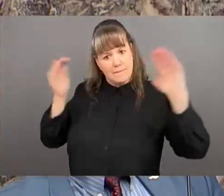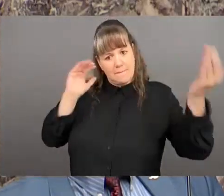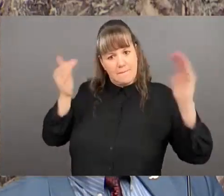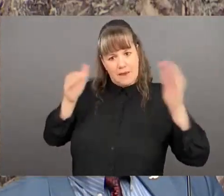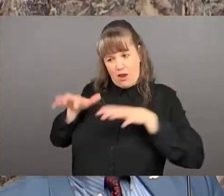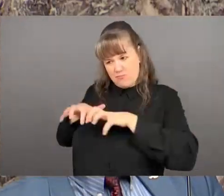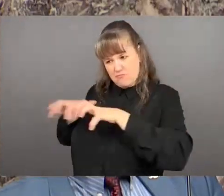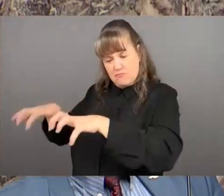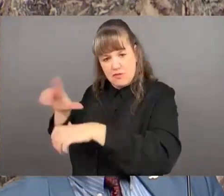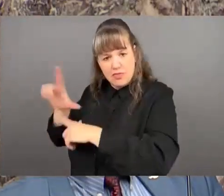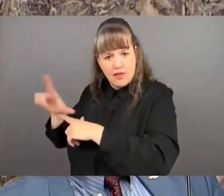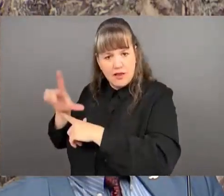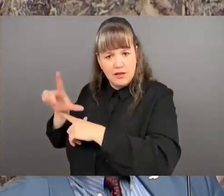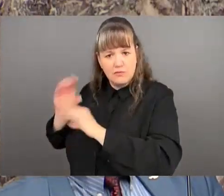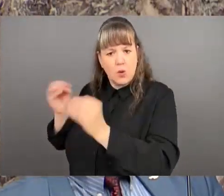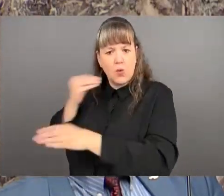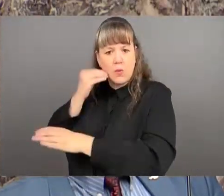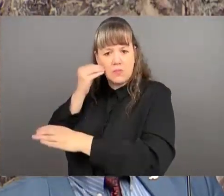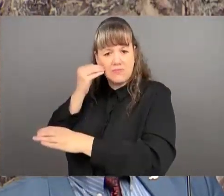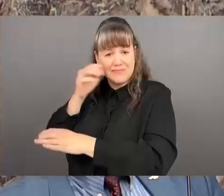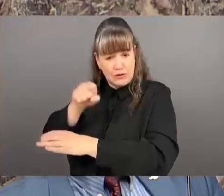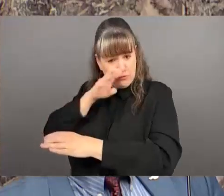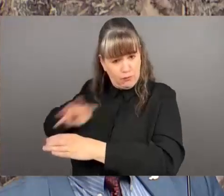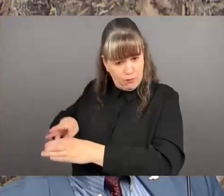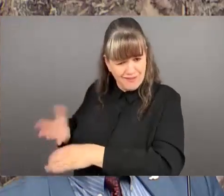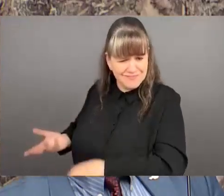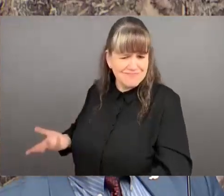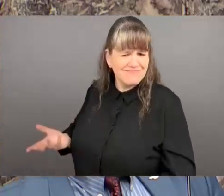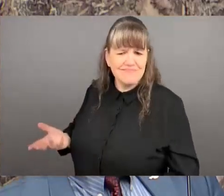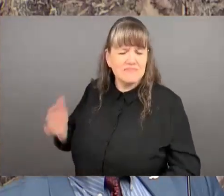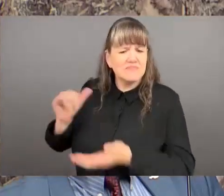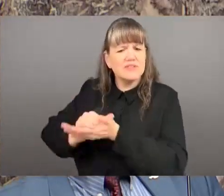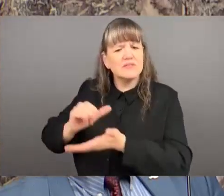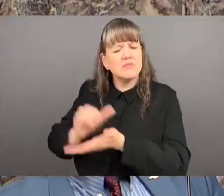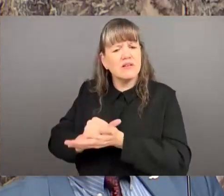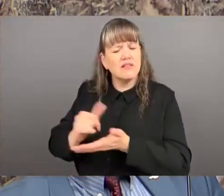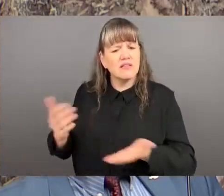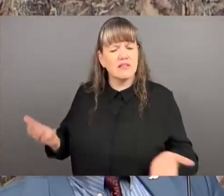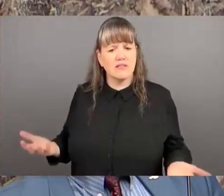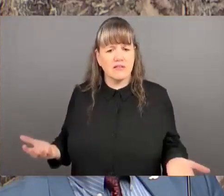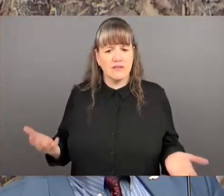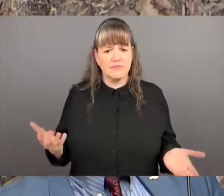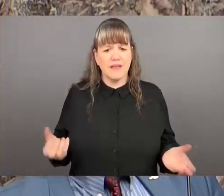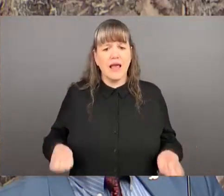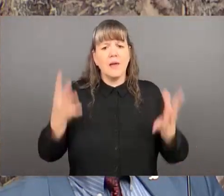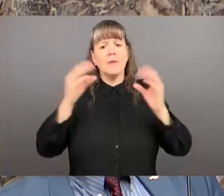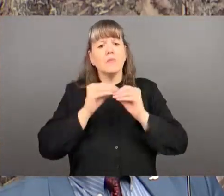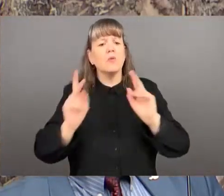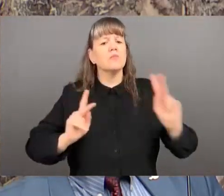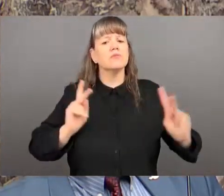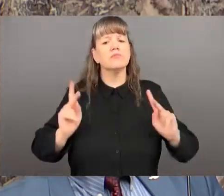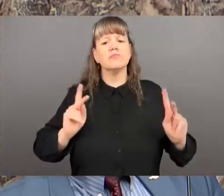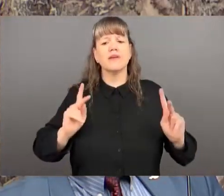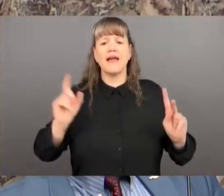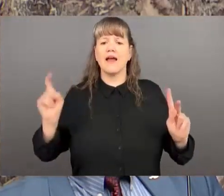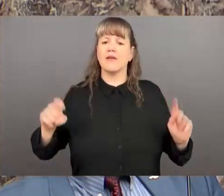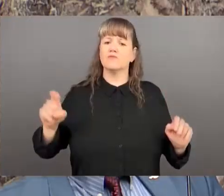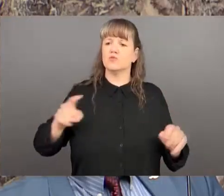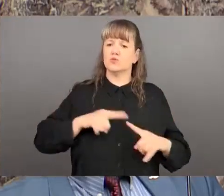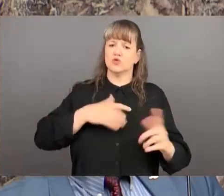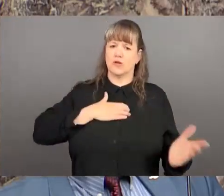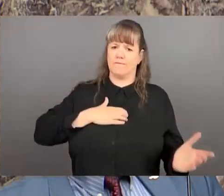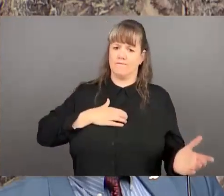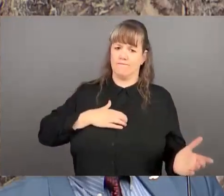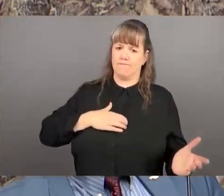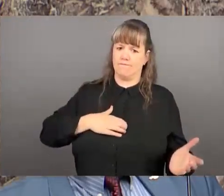To the Premier, how many more people have to freeze or starve to death before you stop pretending that your failing patchwork of programs is